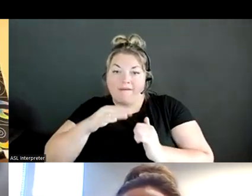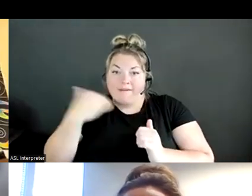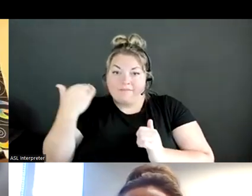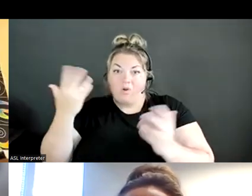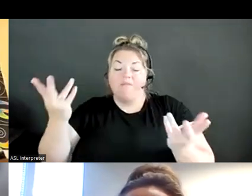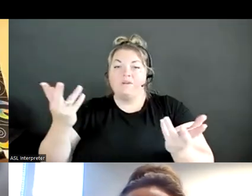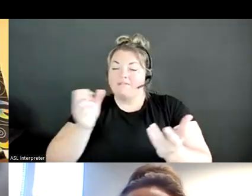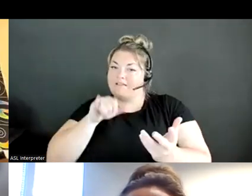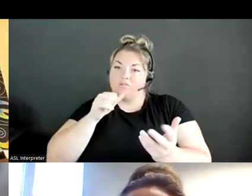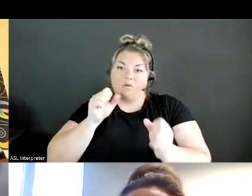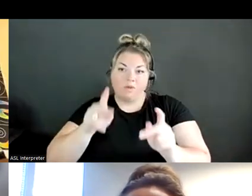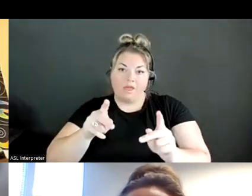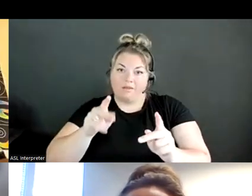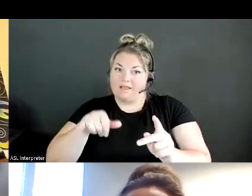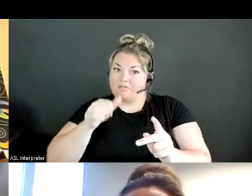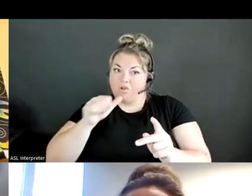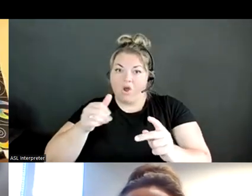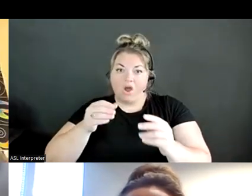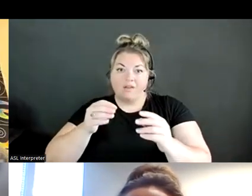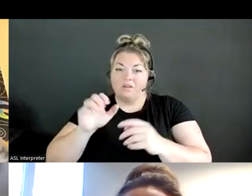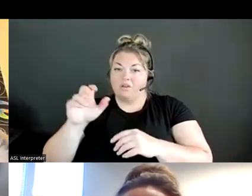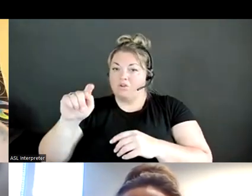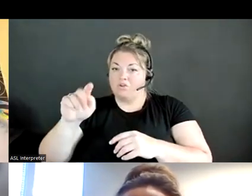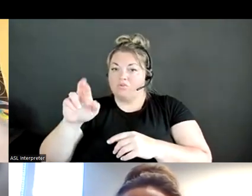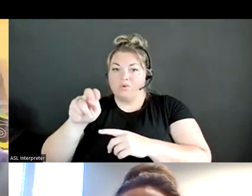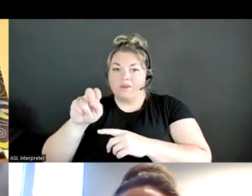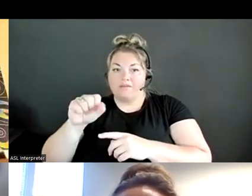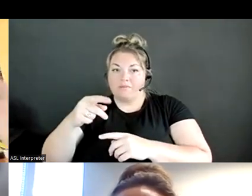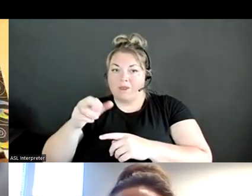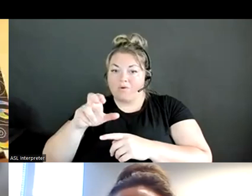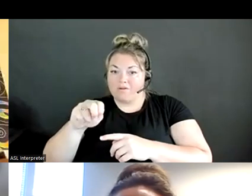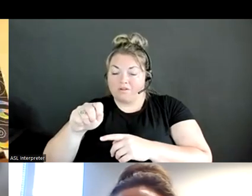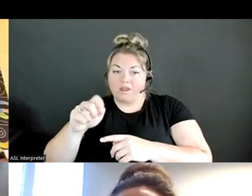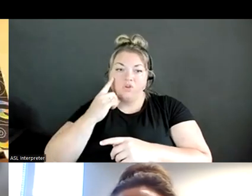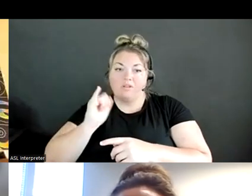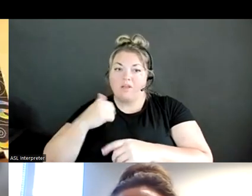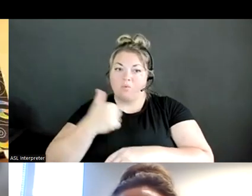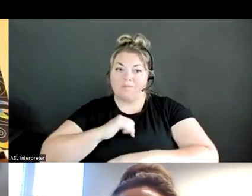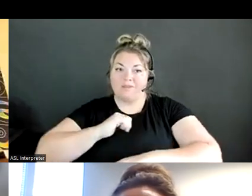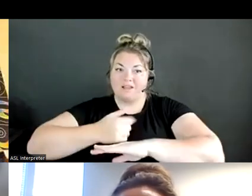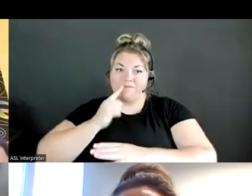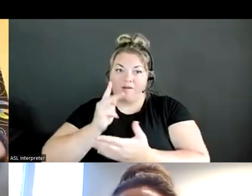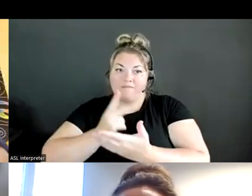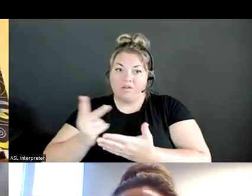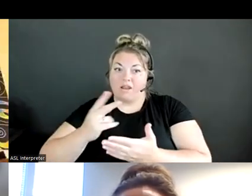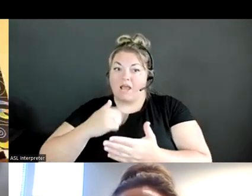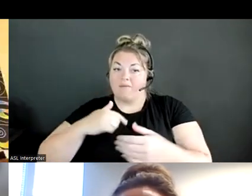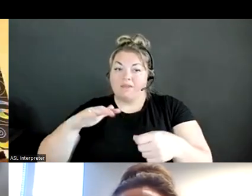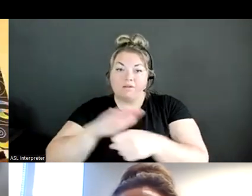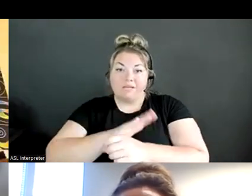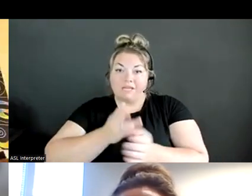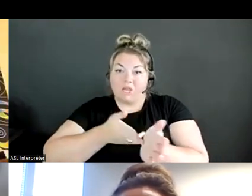not okay, guys. It's not transparent. And this is looking like just set up for failure. And I'm being completely